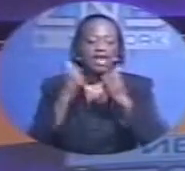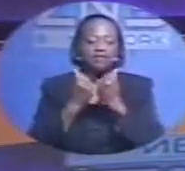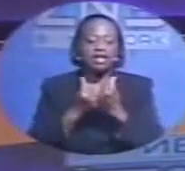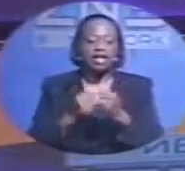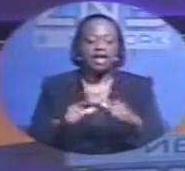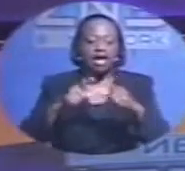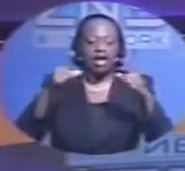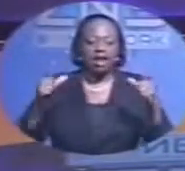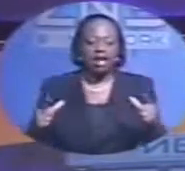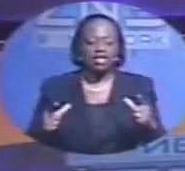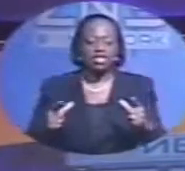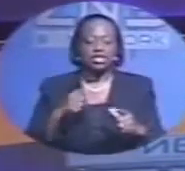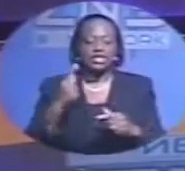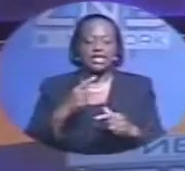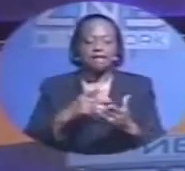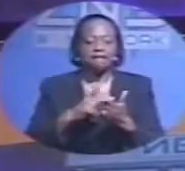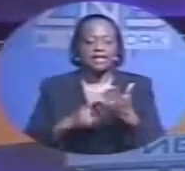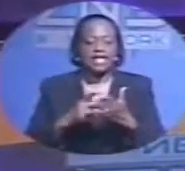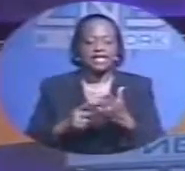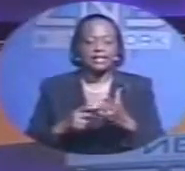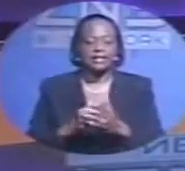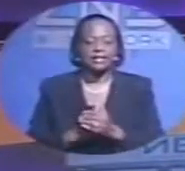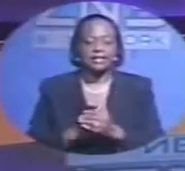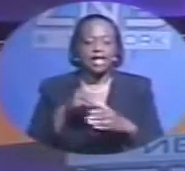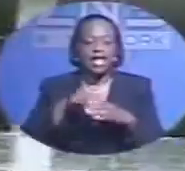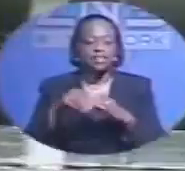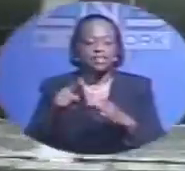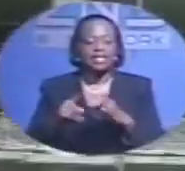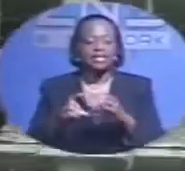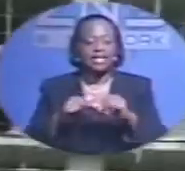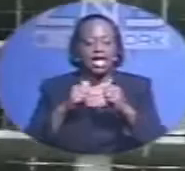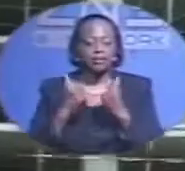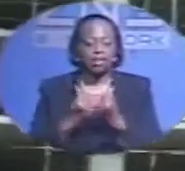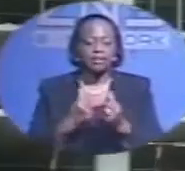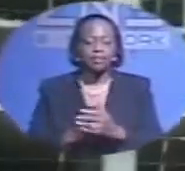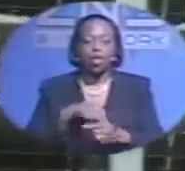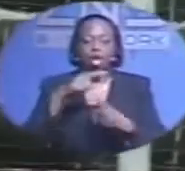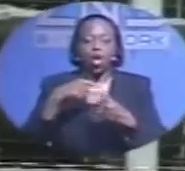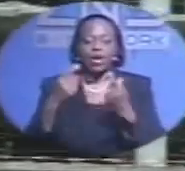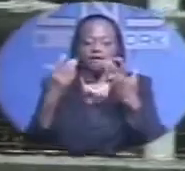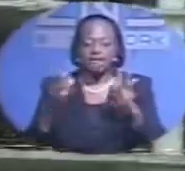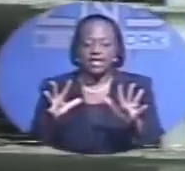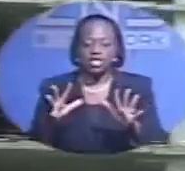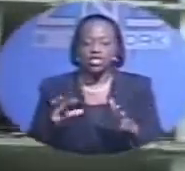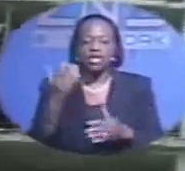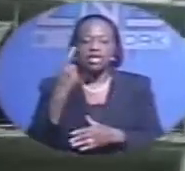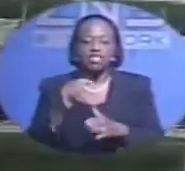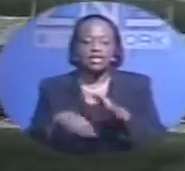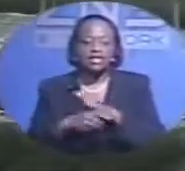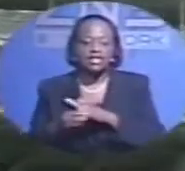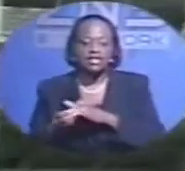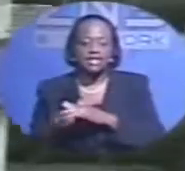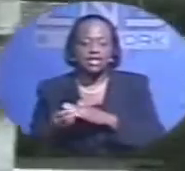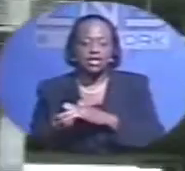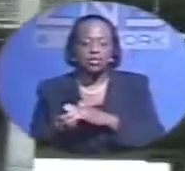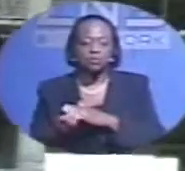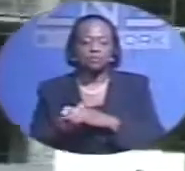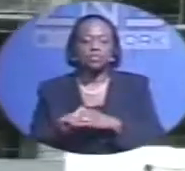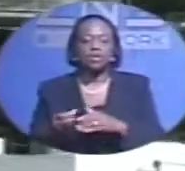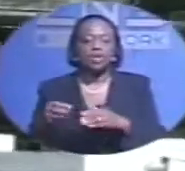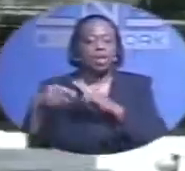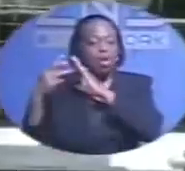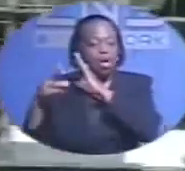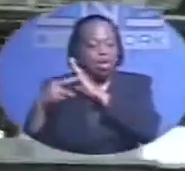Aldaviz Munnings attended this morning's ceremony. When completed, the casino hotel, considered the centerpiece of Balmar,